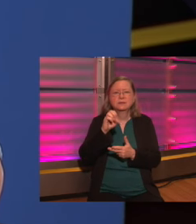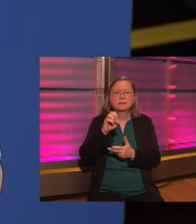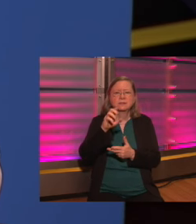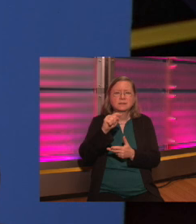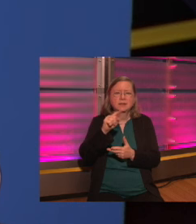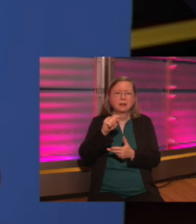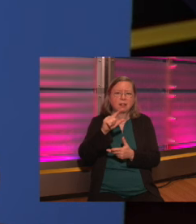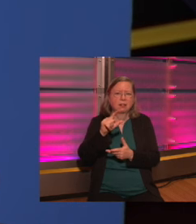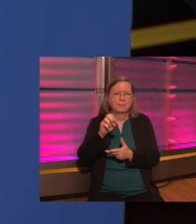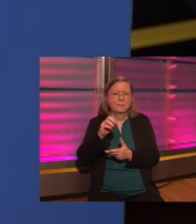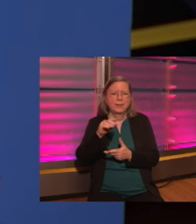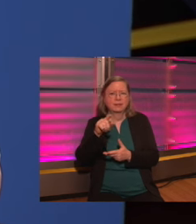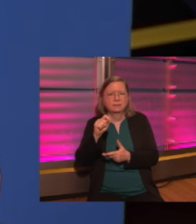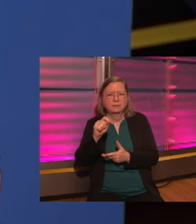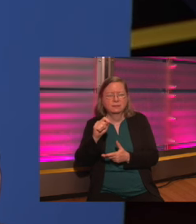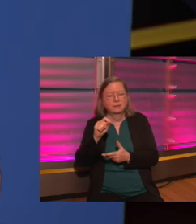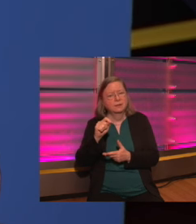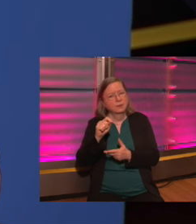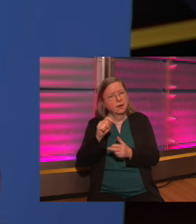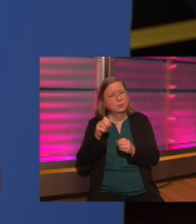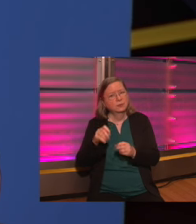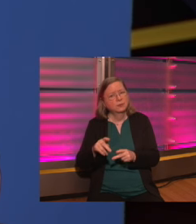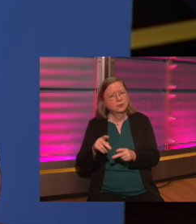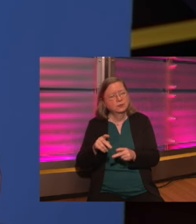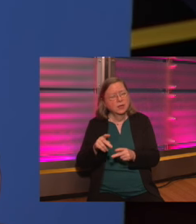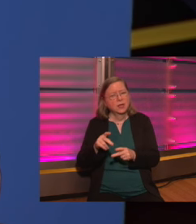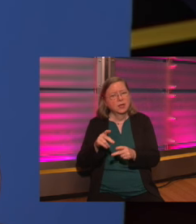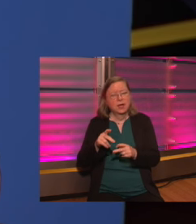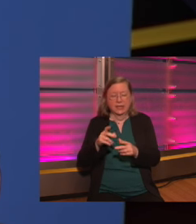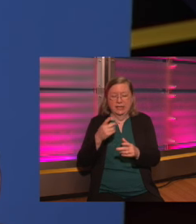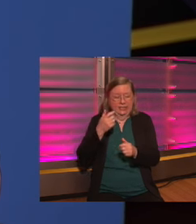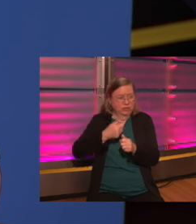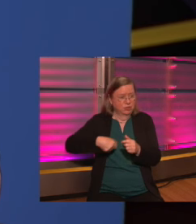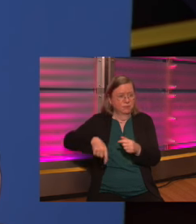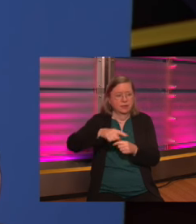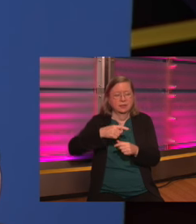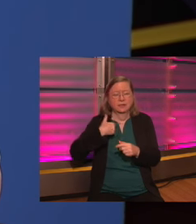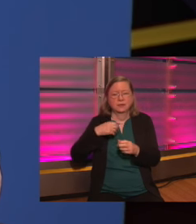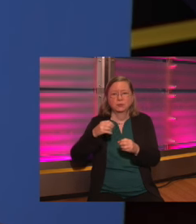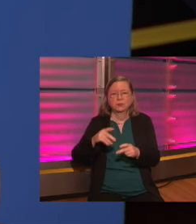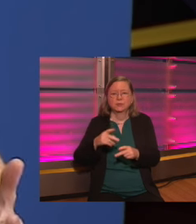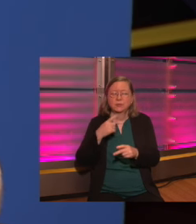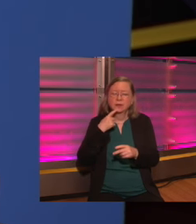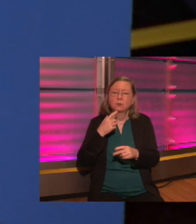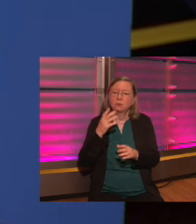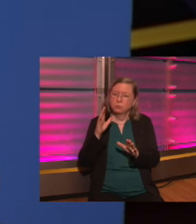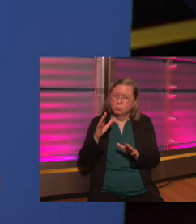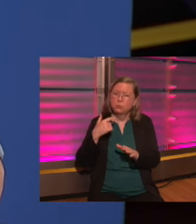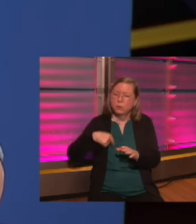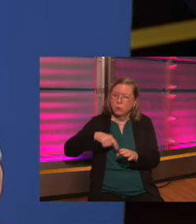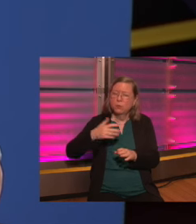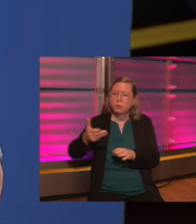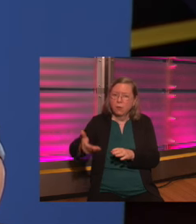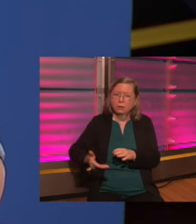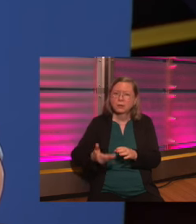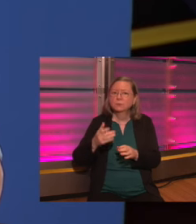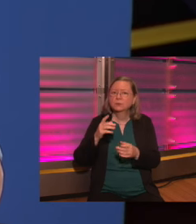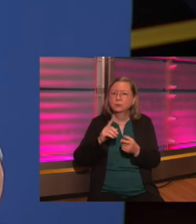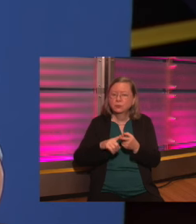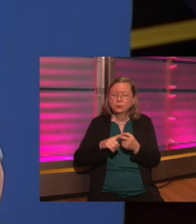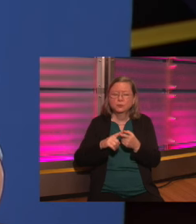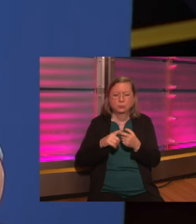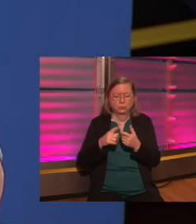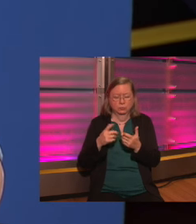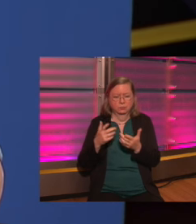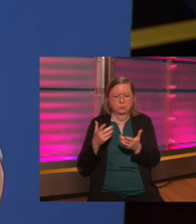say, no, we're willing to welcome refugees into our own communities. And these are people who are incredibly well vetted. We actually had a screening